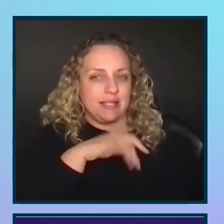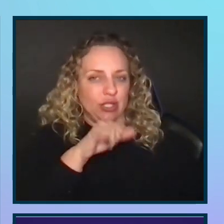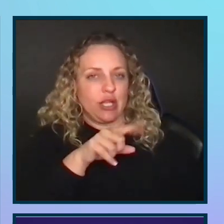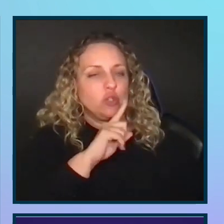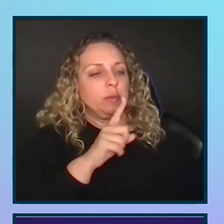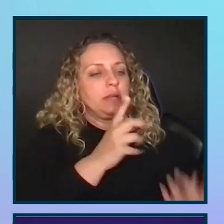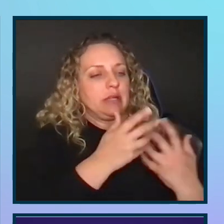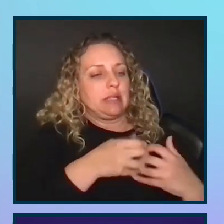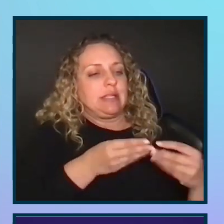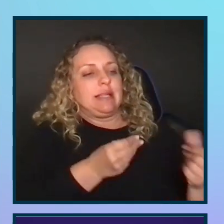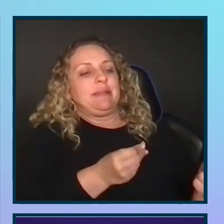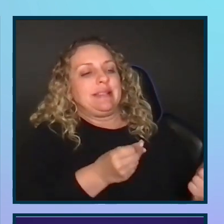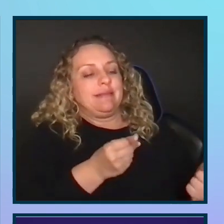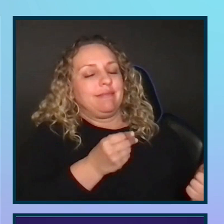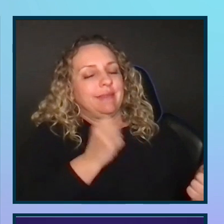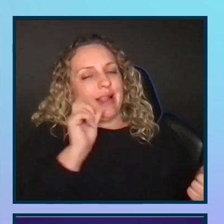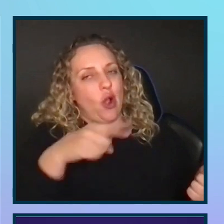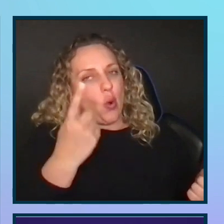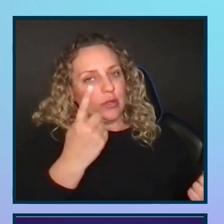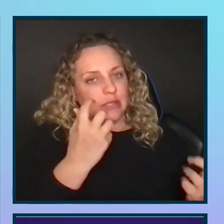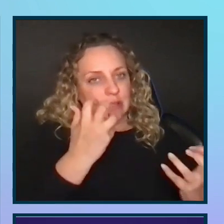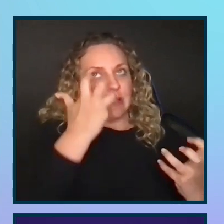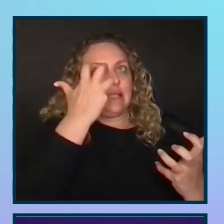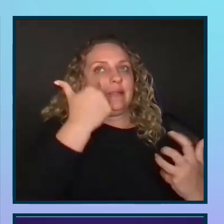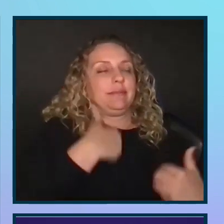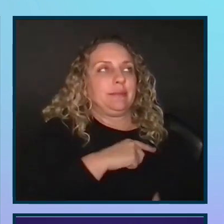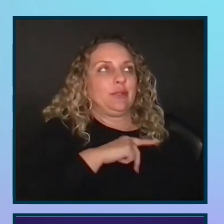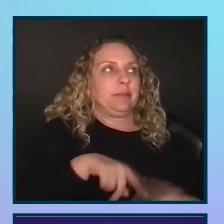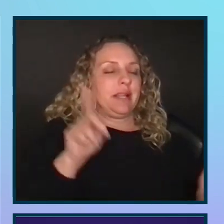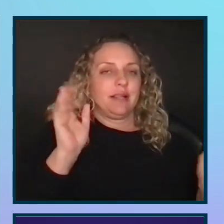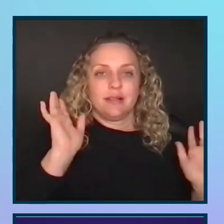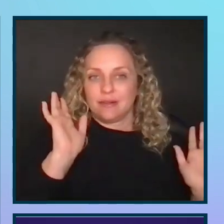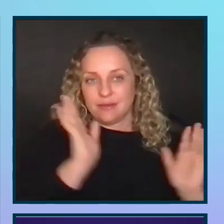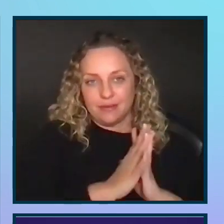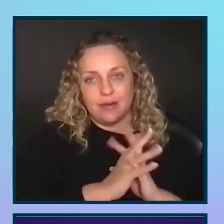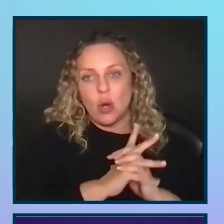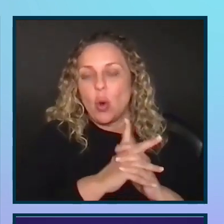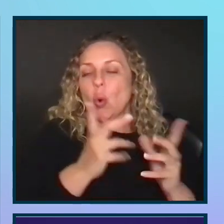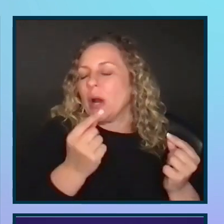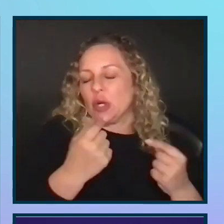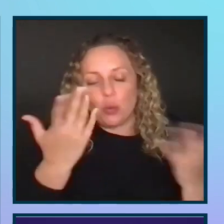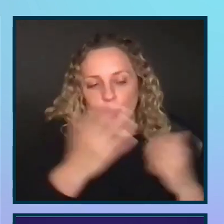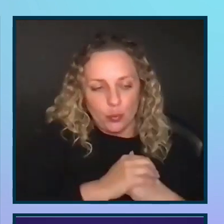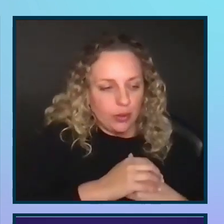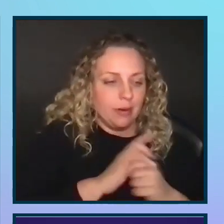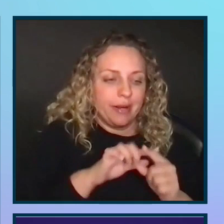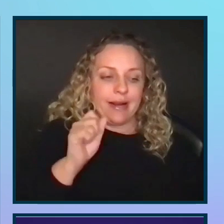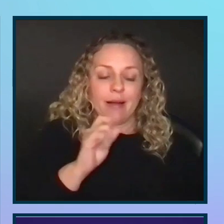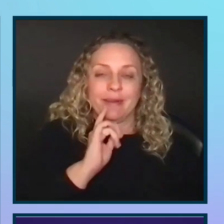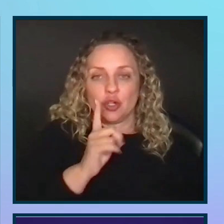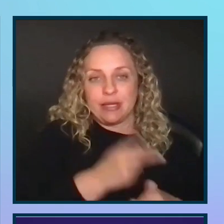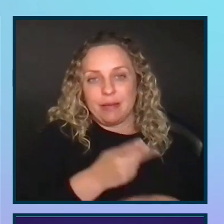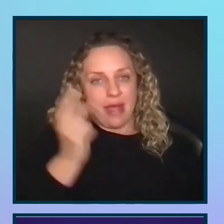can't always be seamless. It drives me up a wall personally, but what are you gonna do? But yeah, make sure to keep